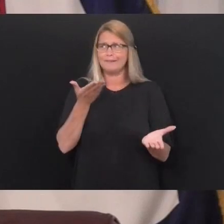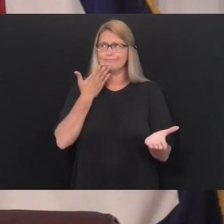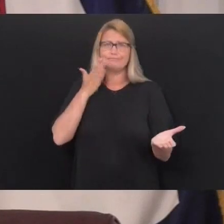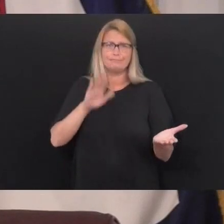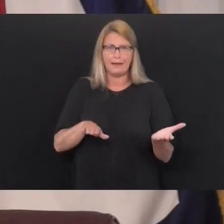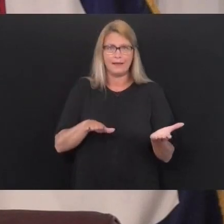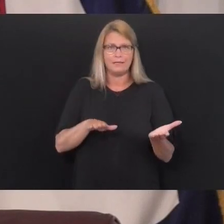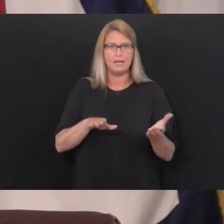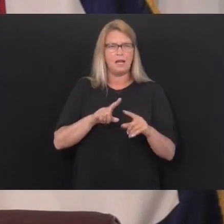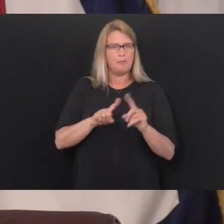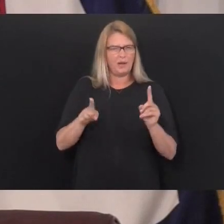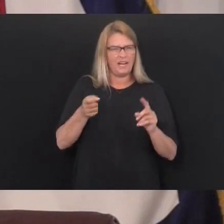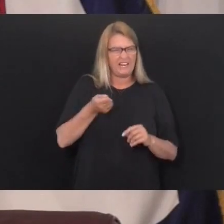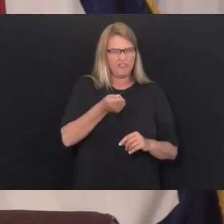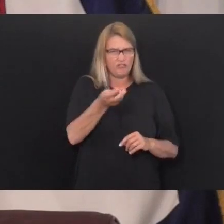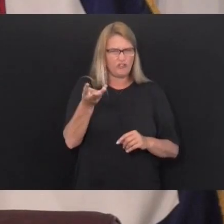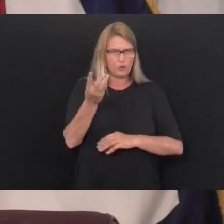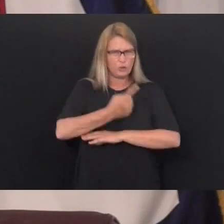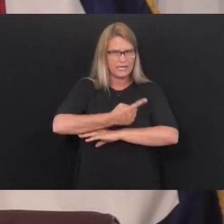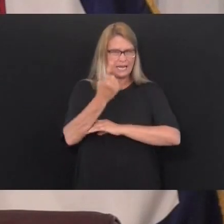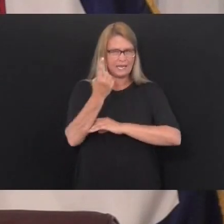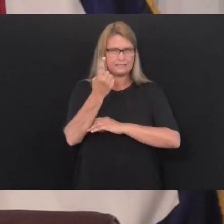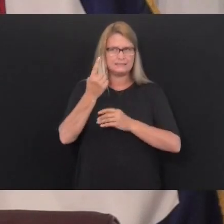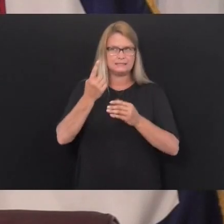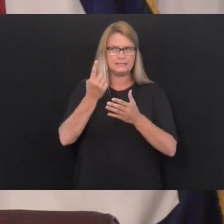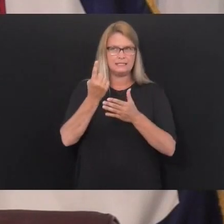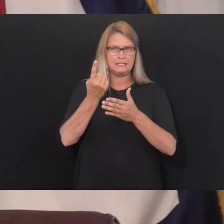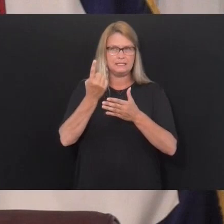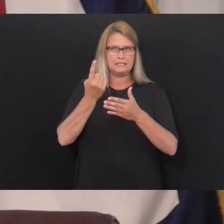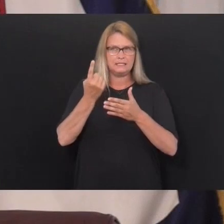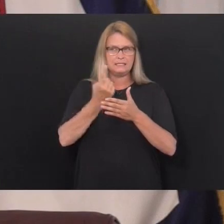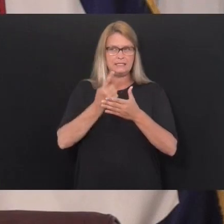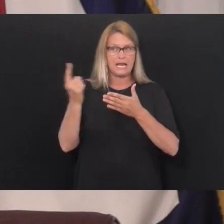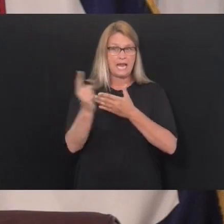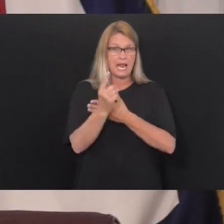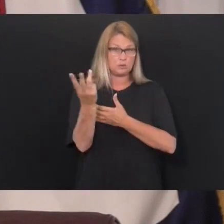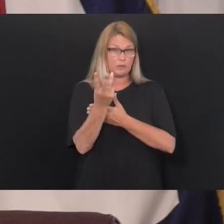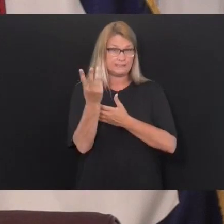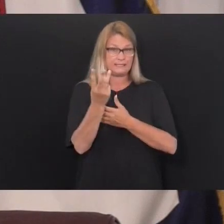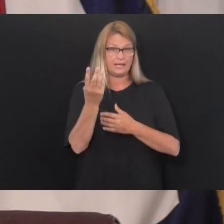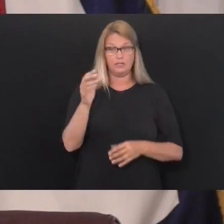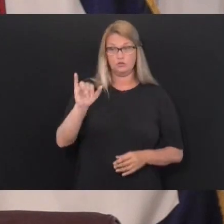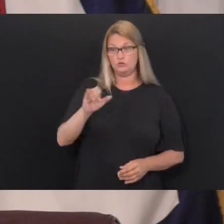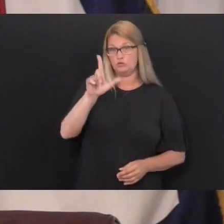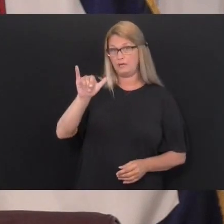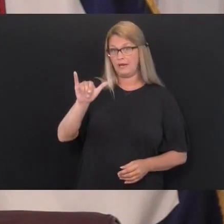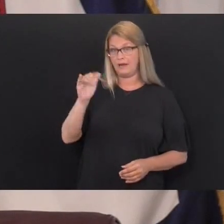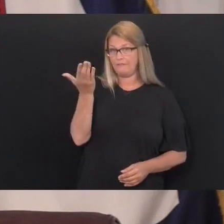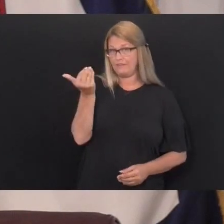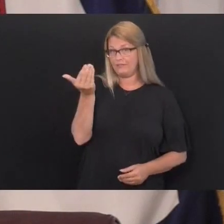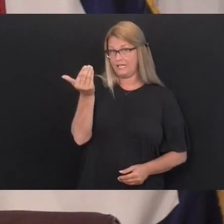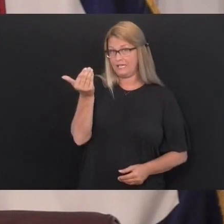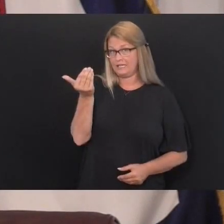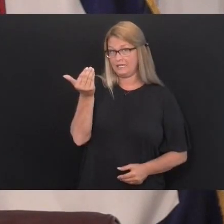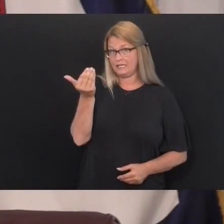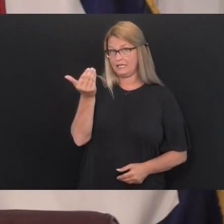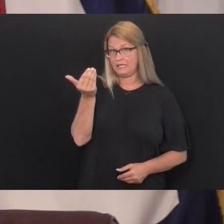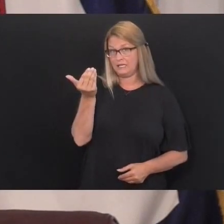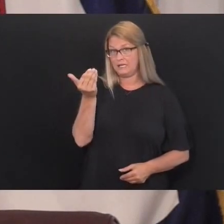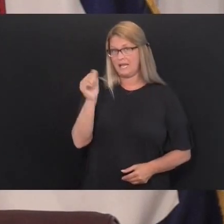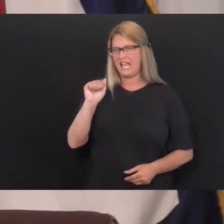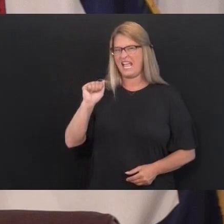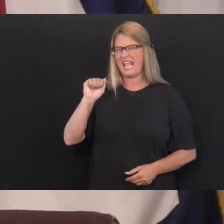to be played September 3rd, is the Thursday night prior to that first week of school.